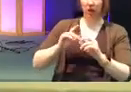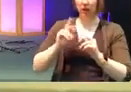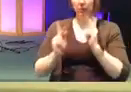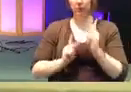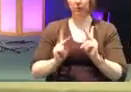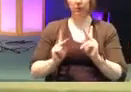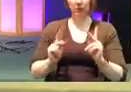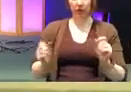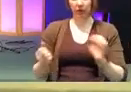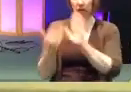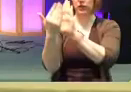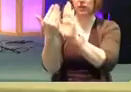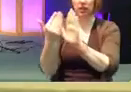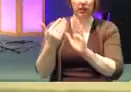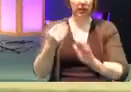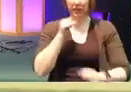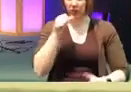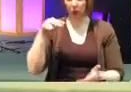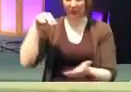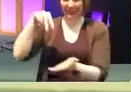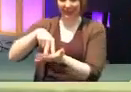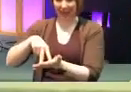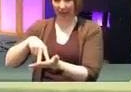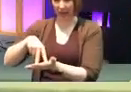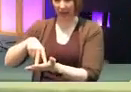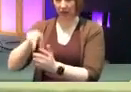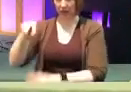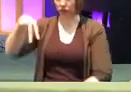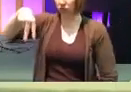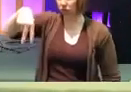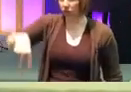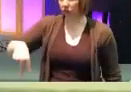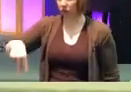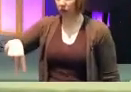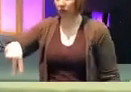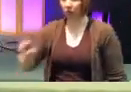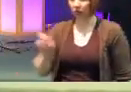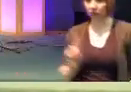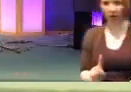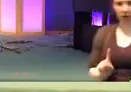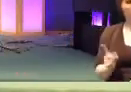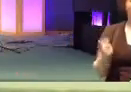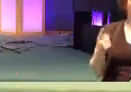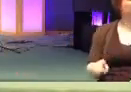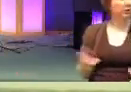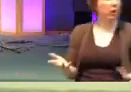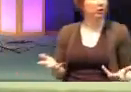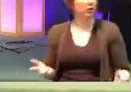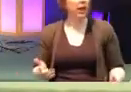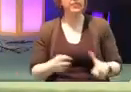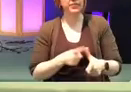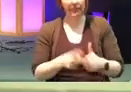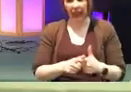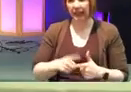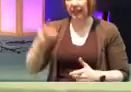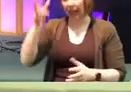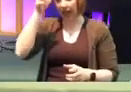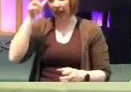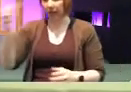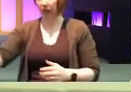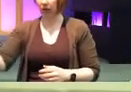of confrontation, they don't stand. They actually take a step backwards. And when we take a step backwards, what happens? The enemy gains more